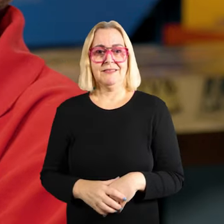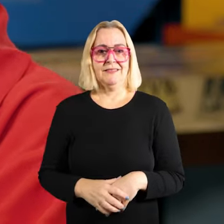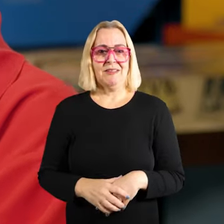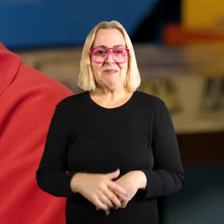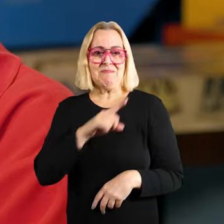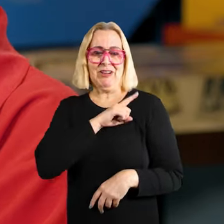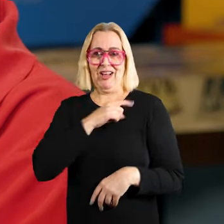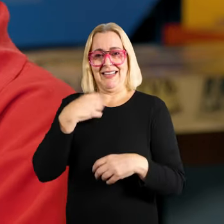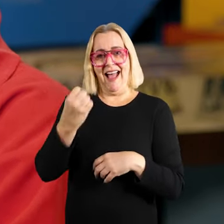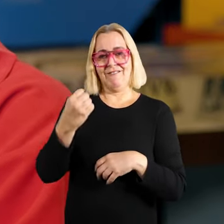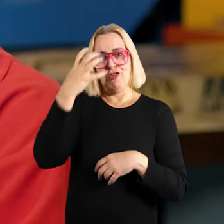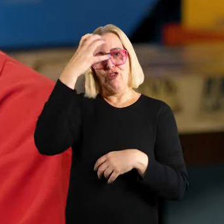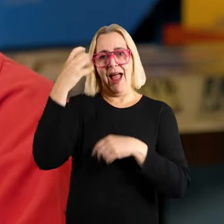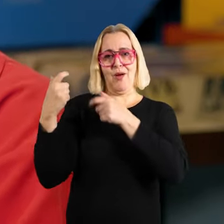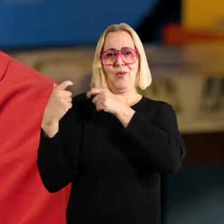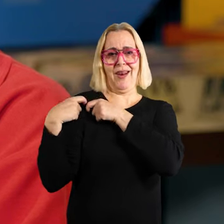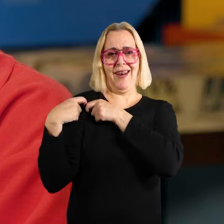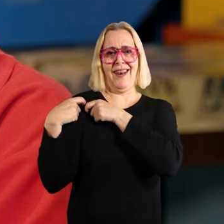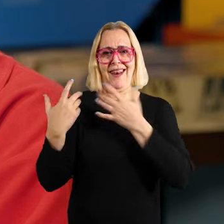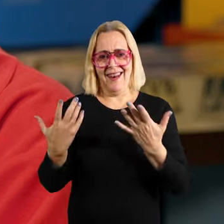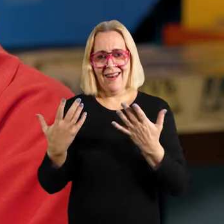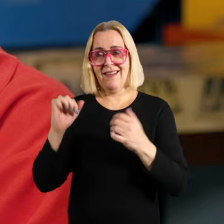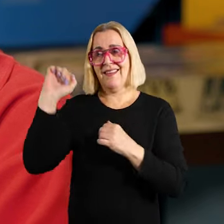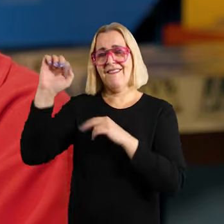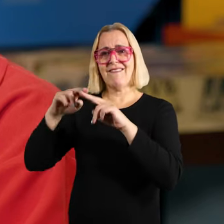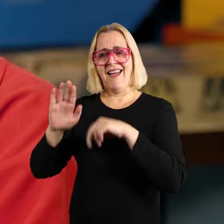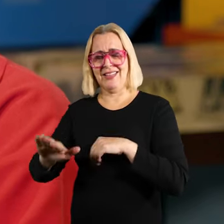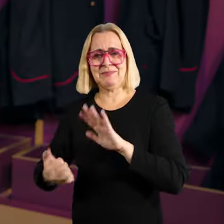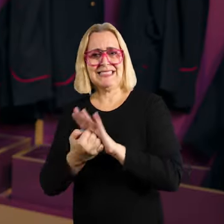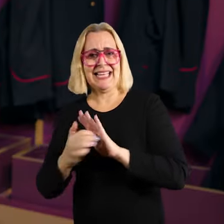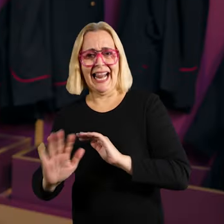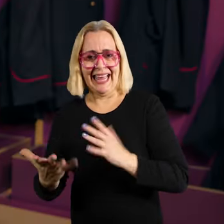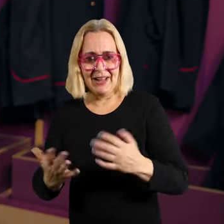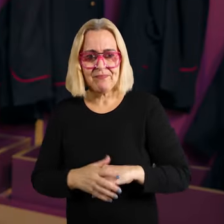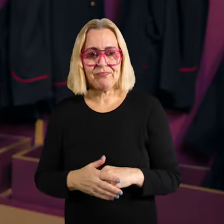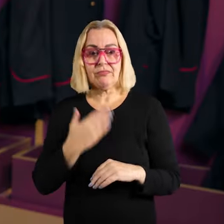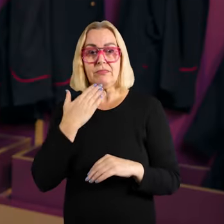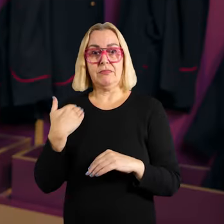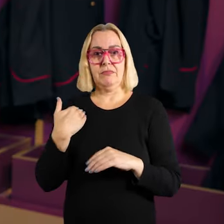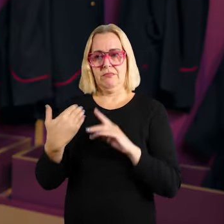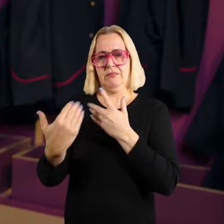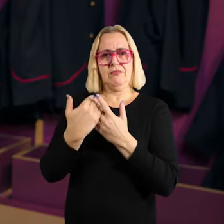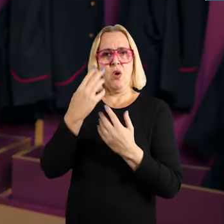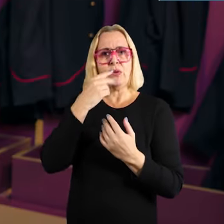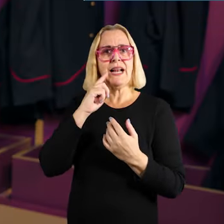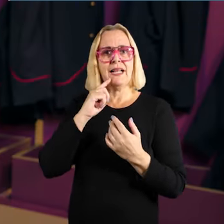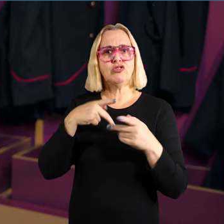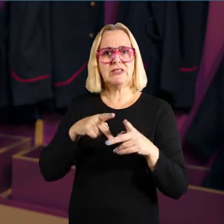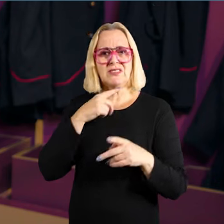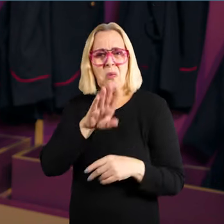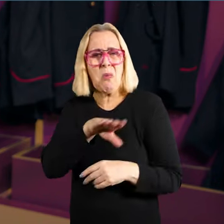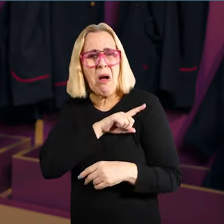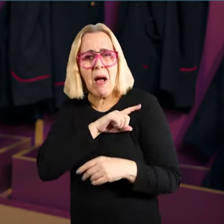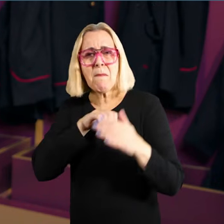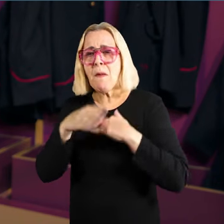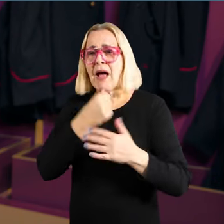Because there was a crown on my trolley. And his brother says, "No, don't be silly." Just recently, I got stopped by an old lady in the street. She said to me,